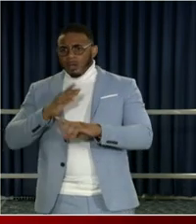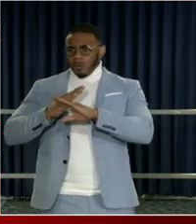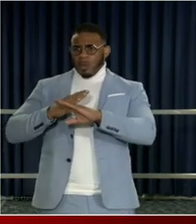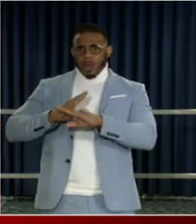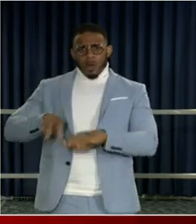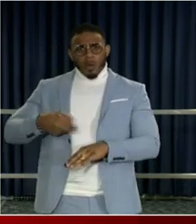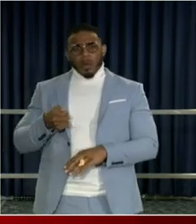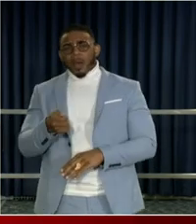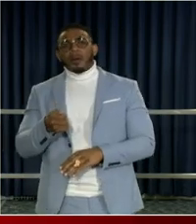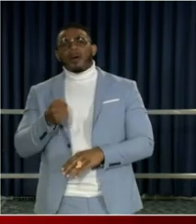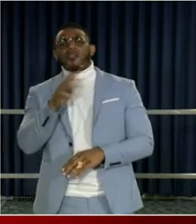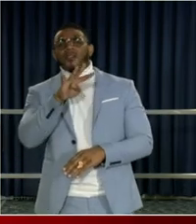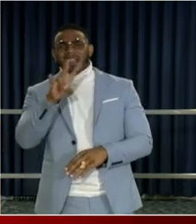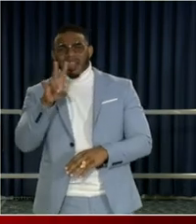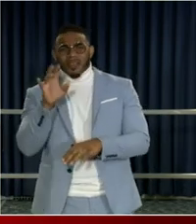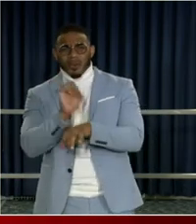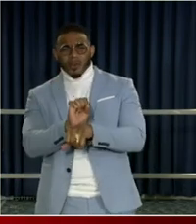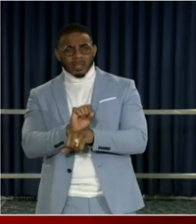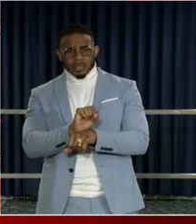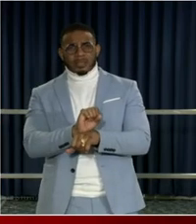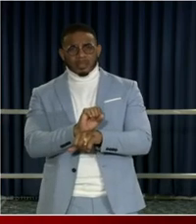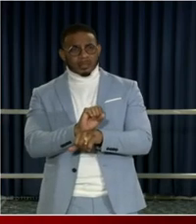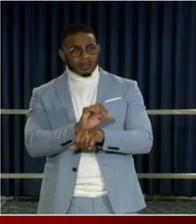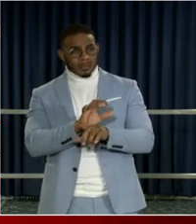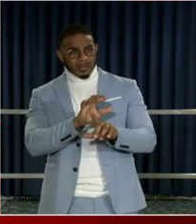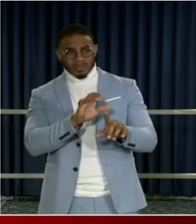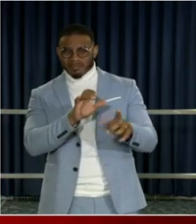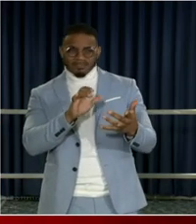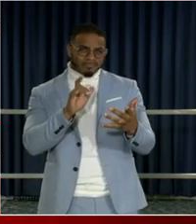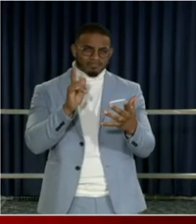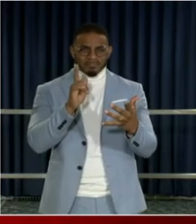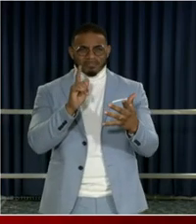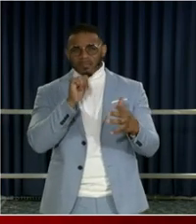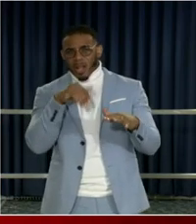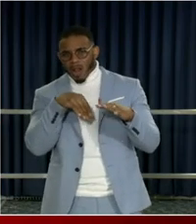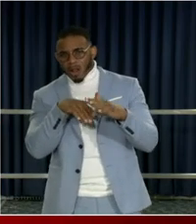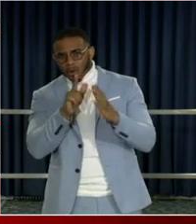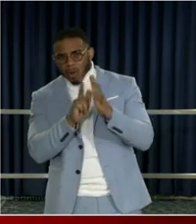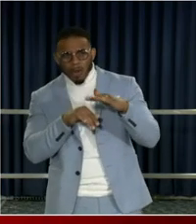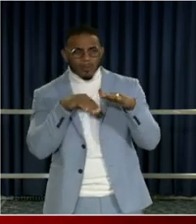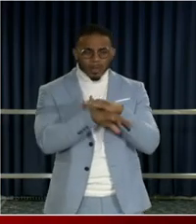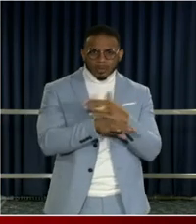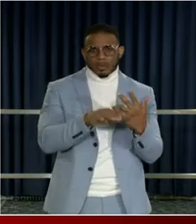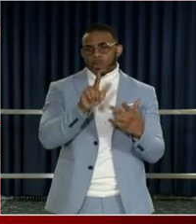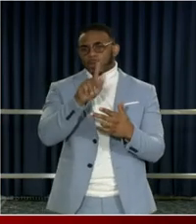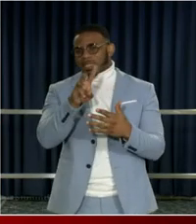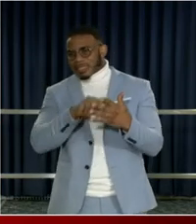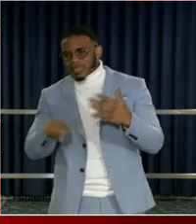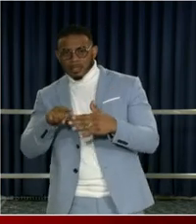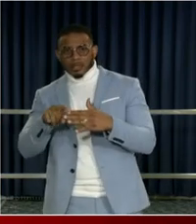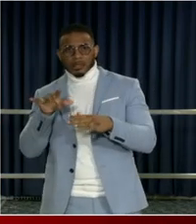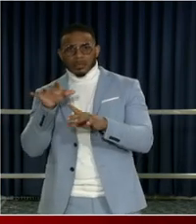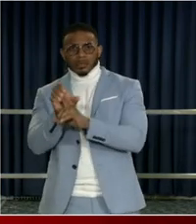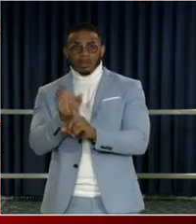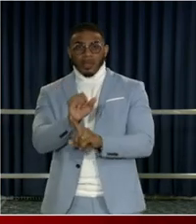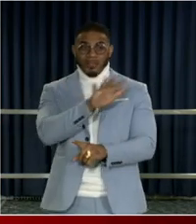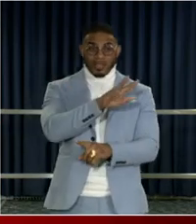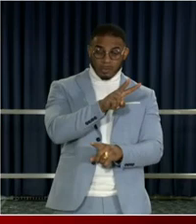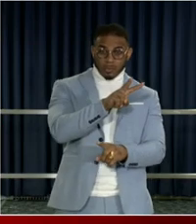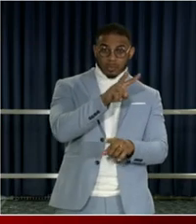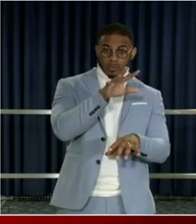weapon, 47 arrests related to curfew violations and unlawful entry. 26 of these